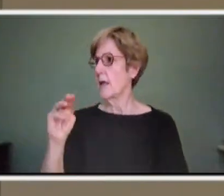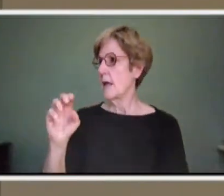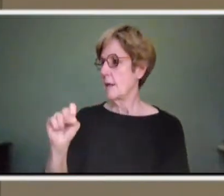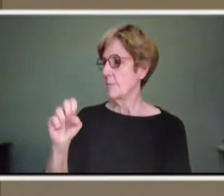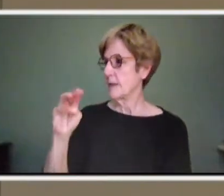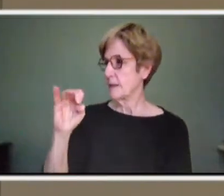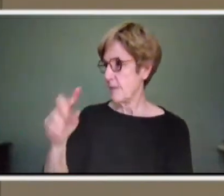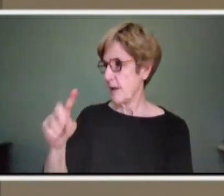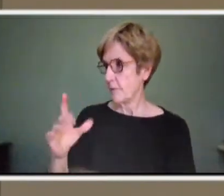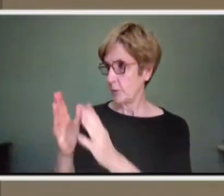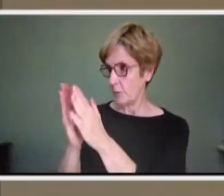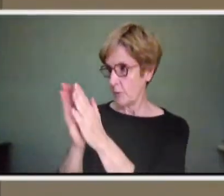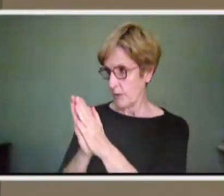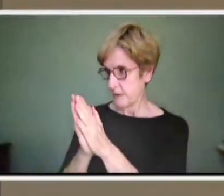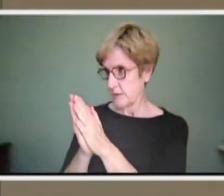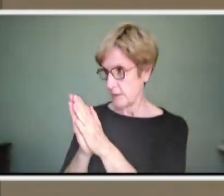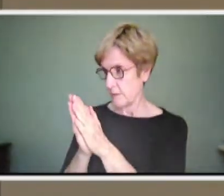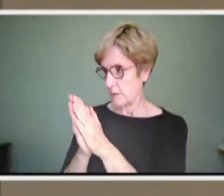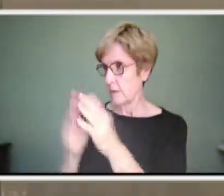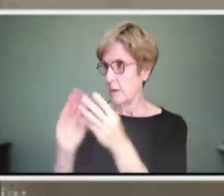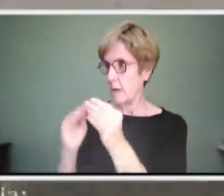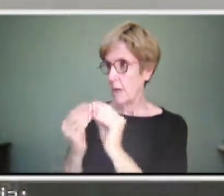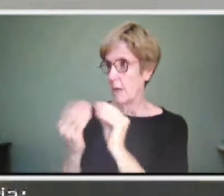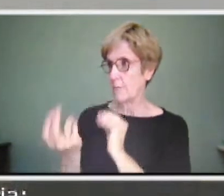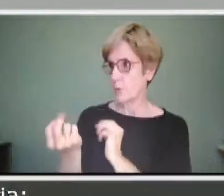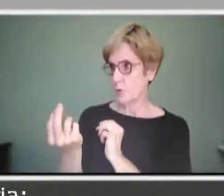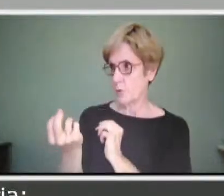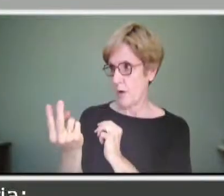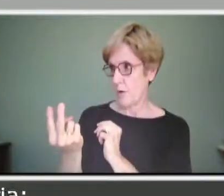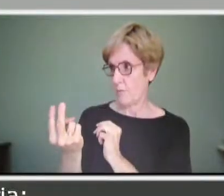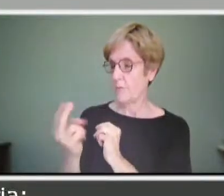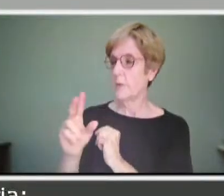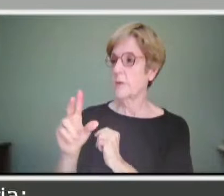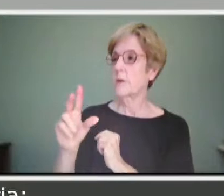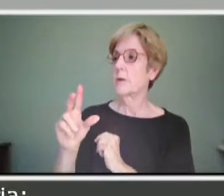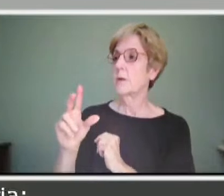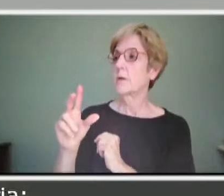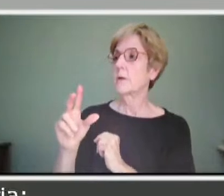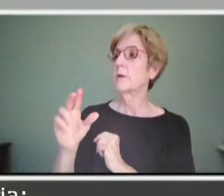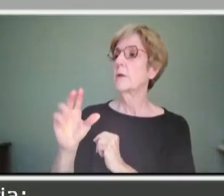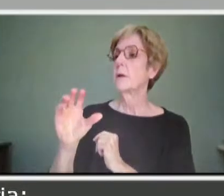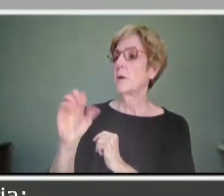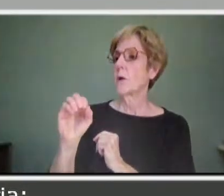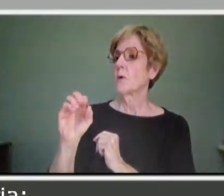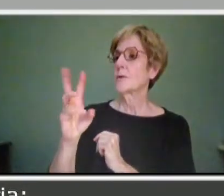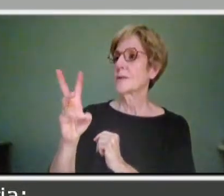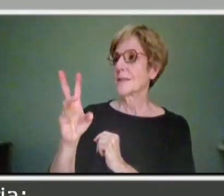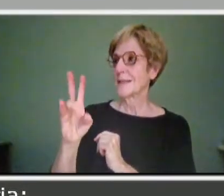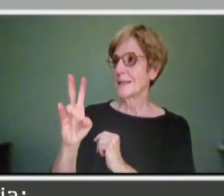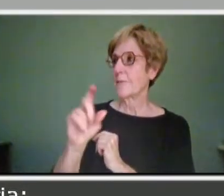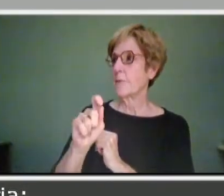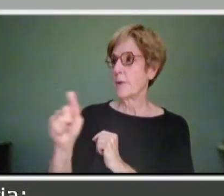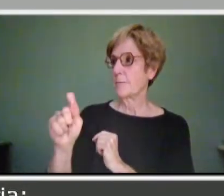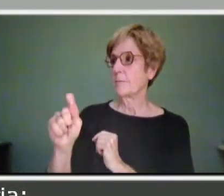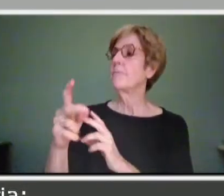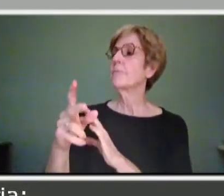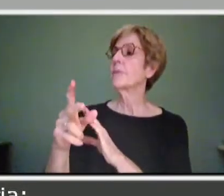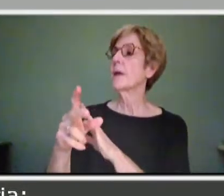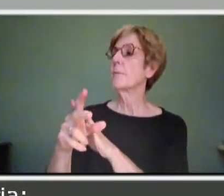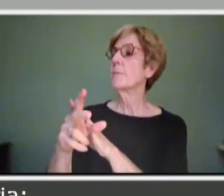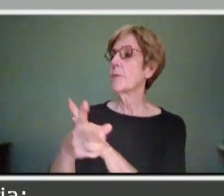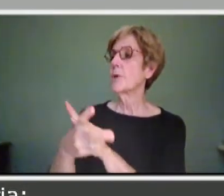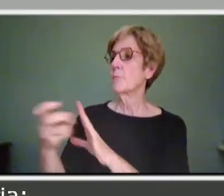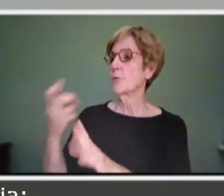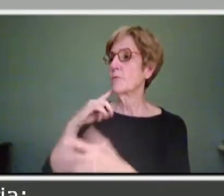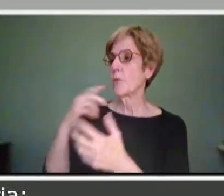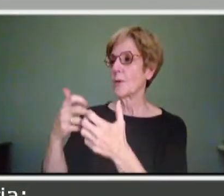requested item number 12, petition 2022-067, be pulled for a separate vote. Please note